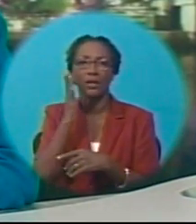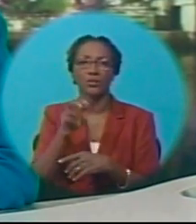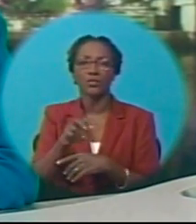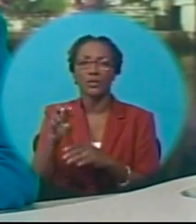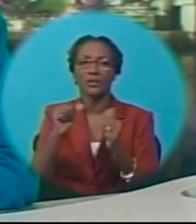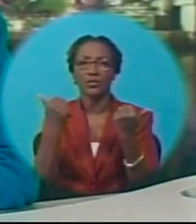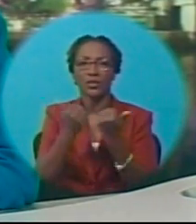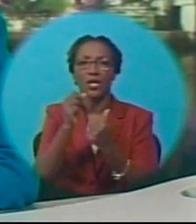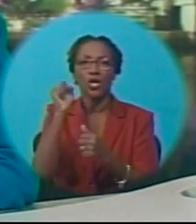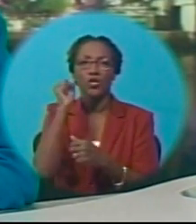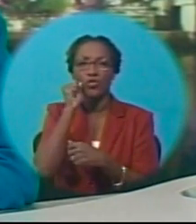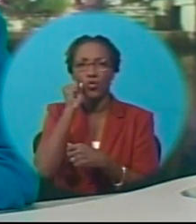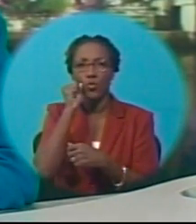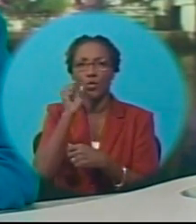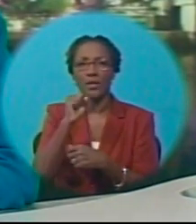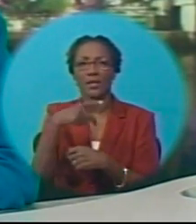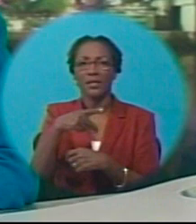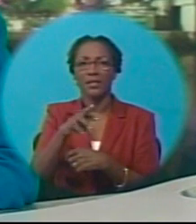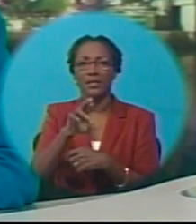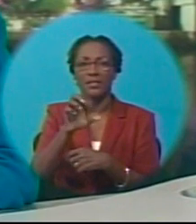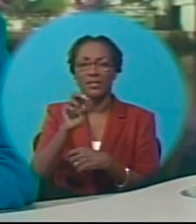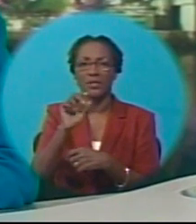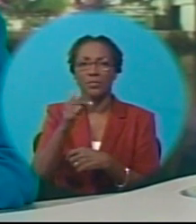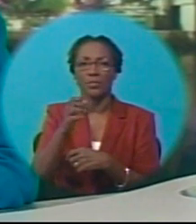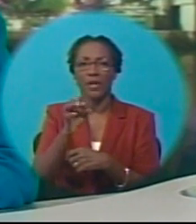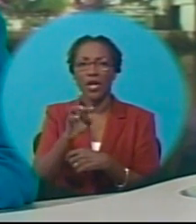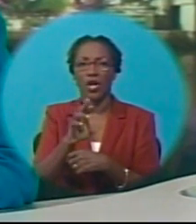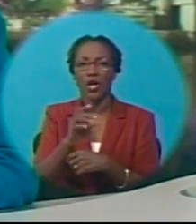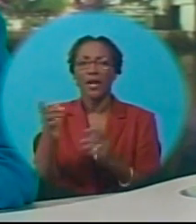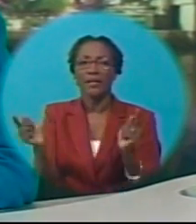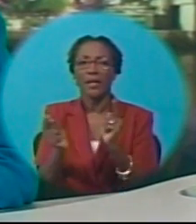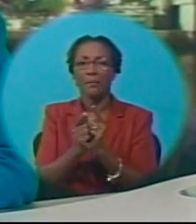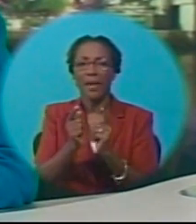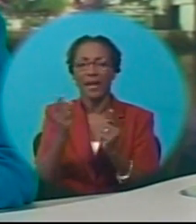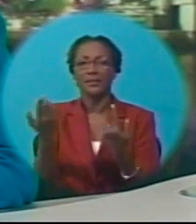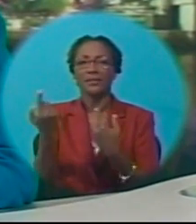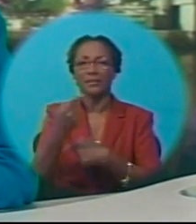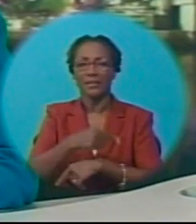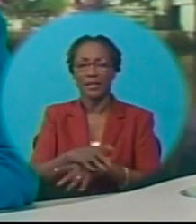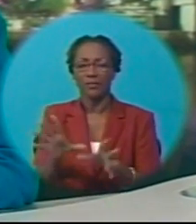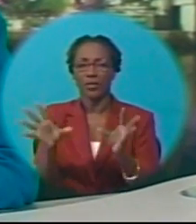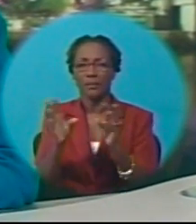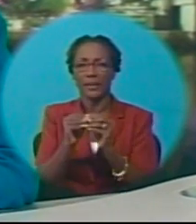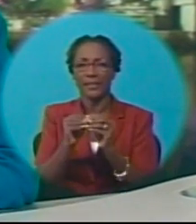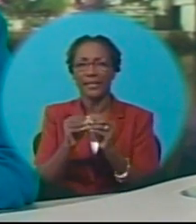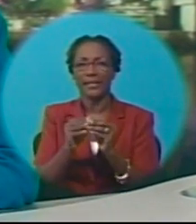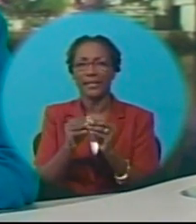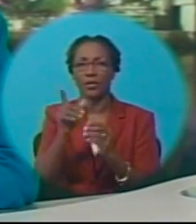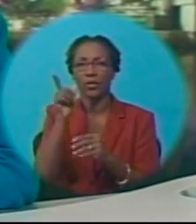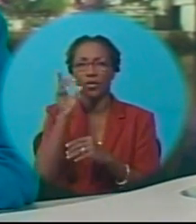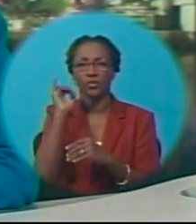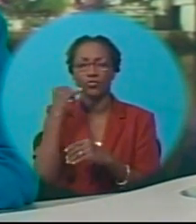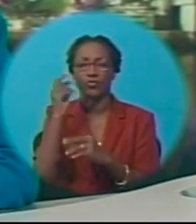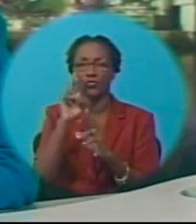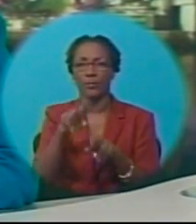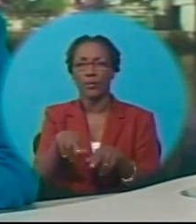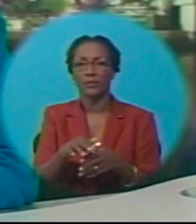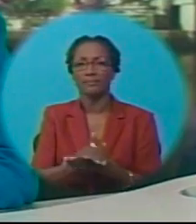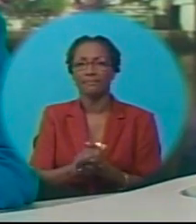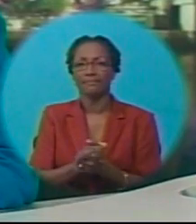Sue Springer, as stakeholders met today for the association's third quarterly general meeting. Lorna Jones